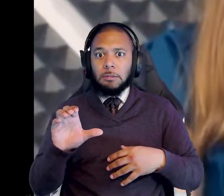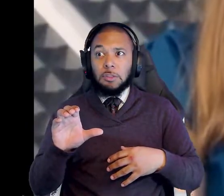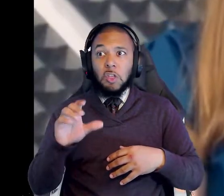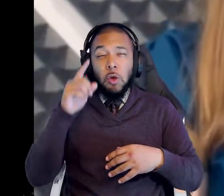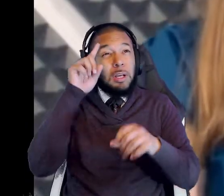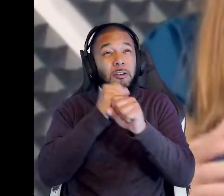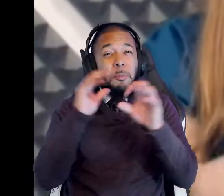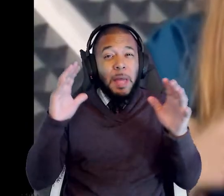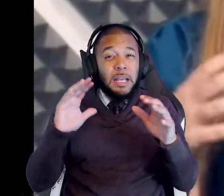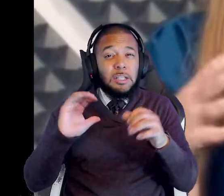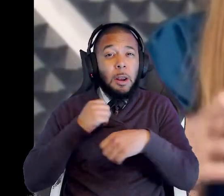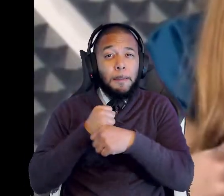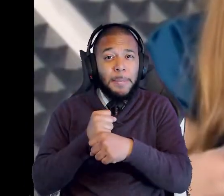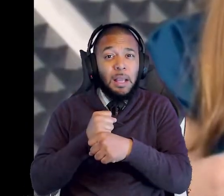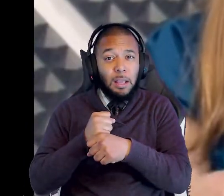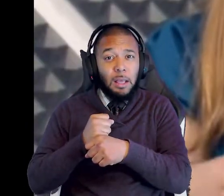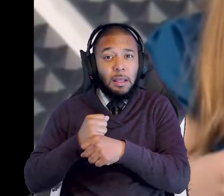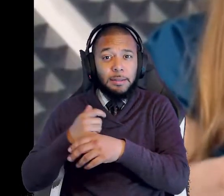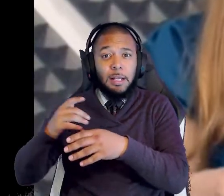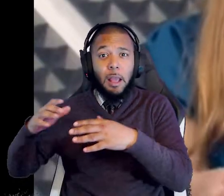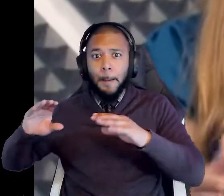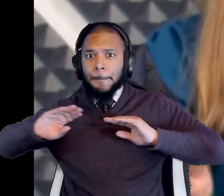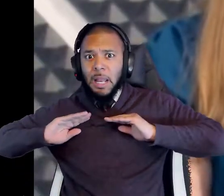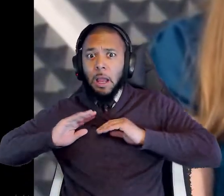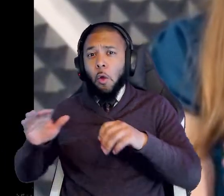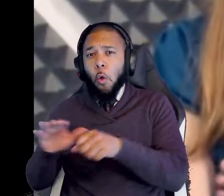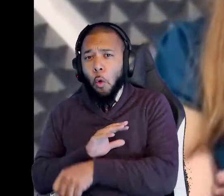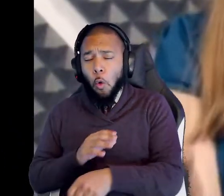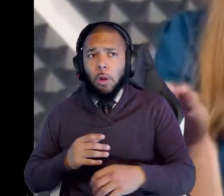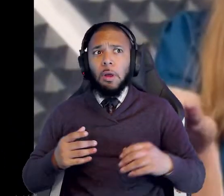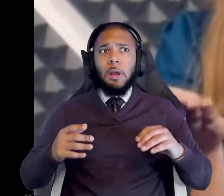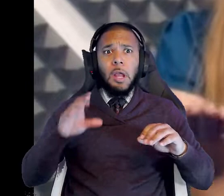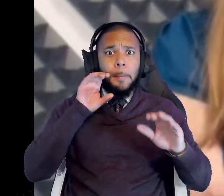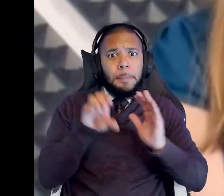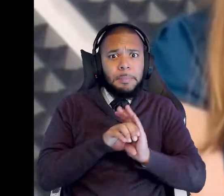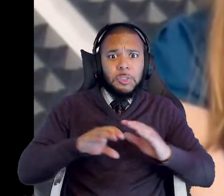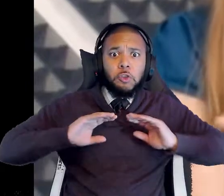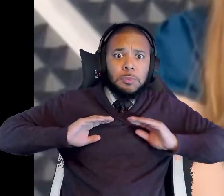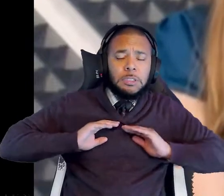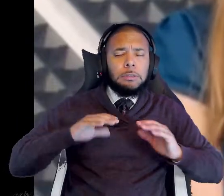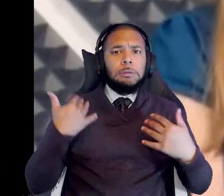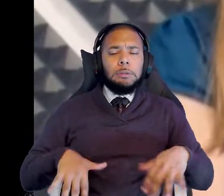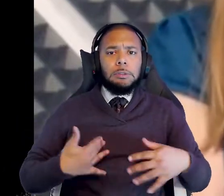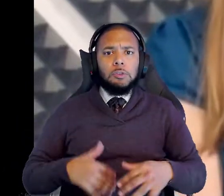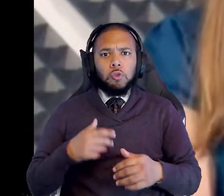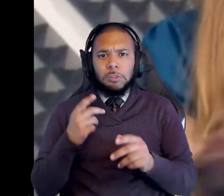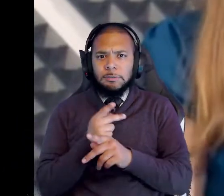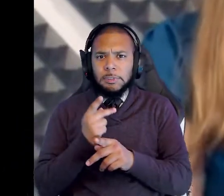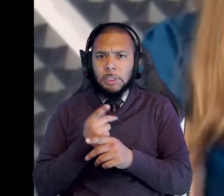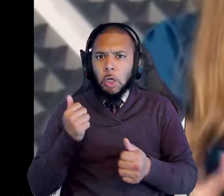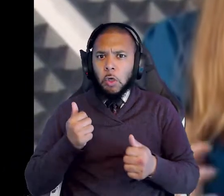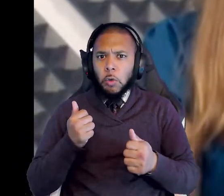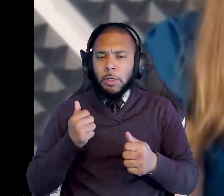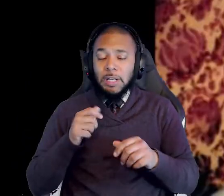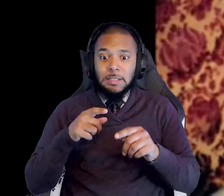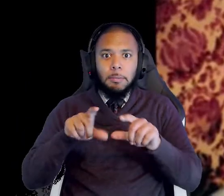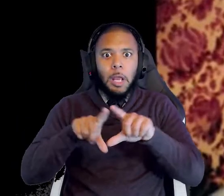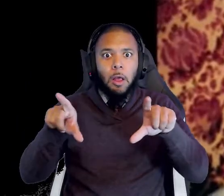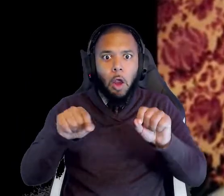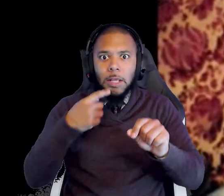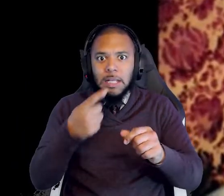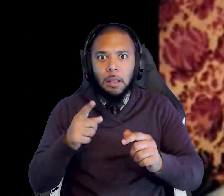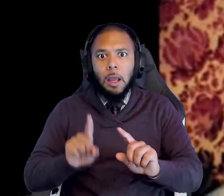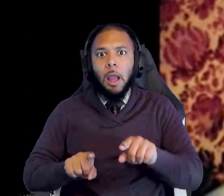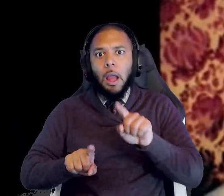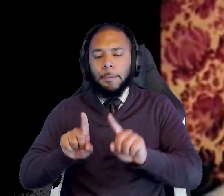whole tapestry if each one of those cards was one line of fabric telling which strings to move up and which strings to move down, so the colors